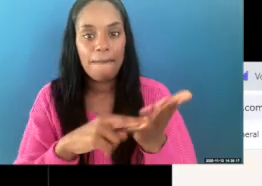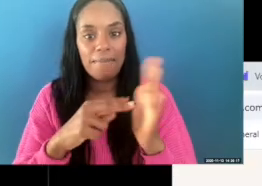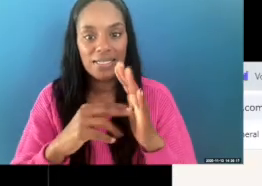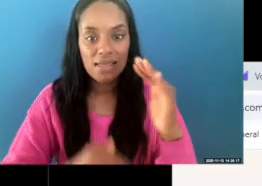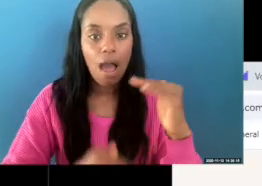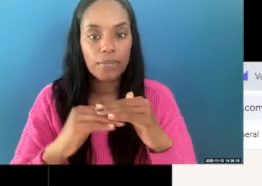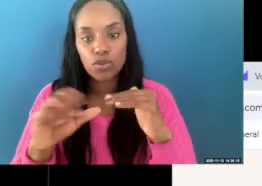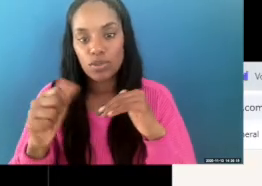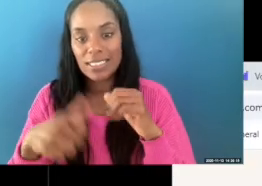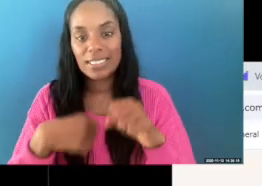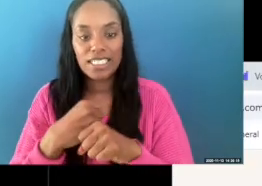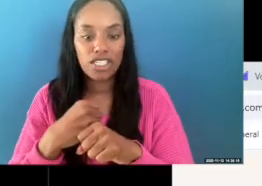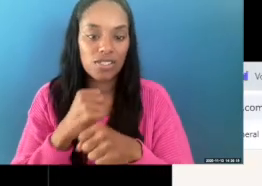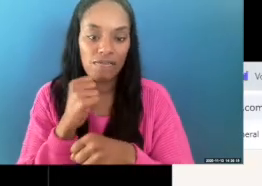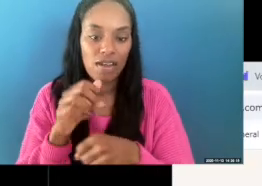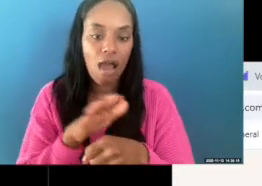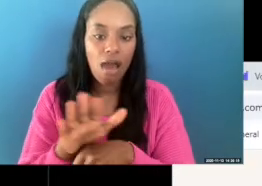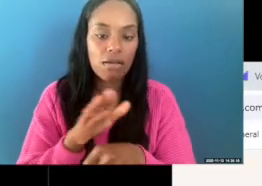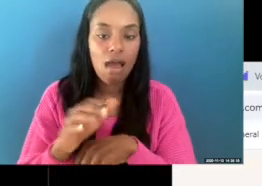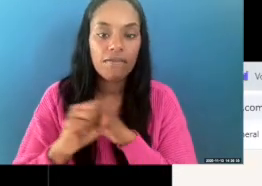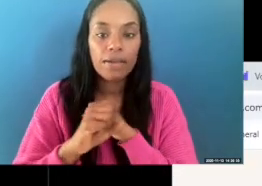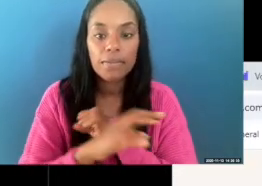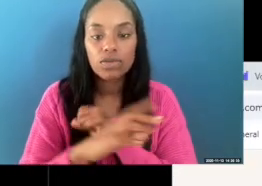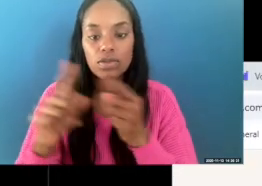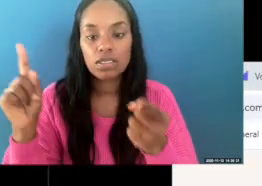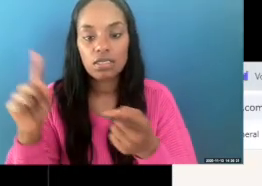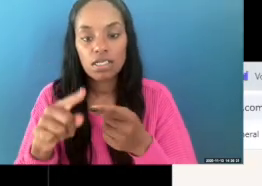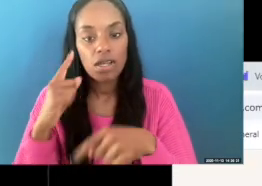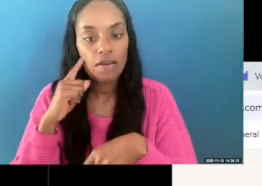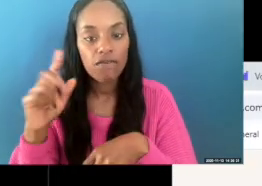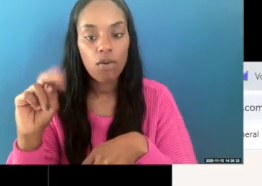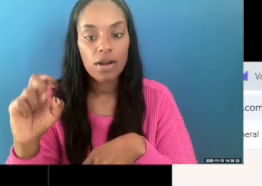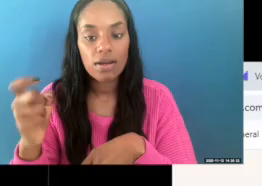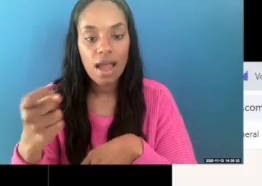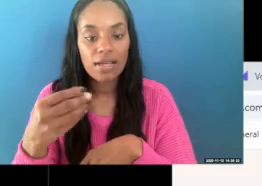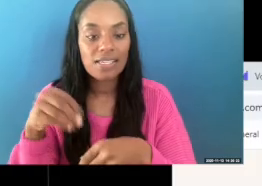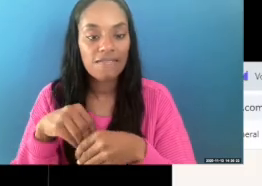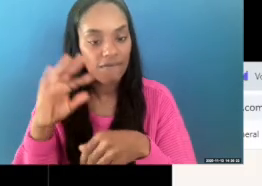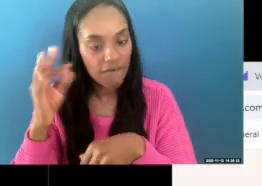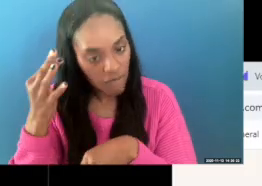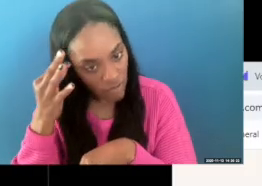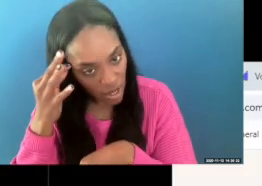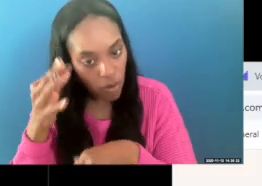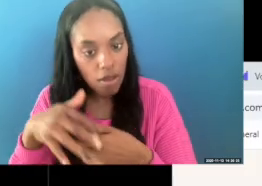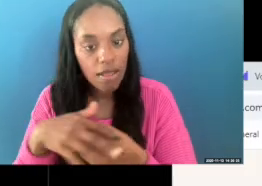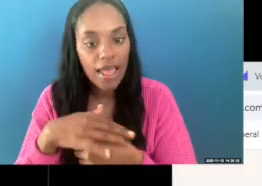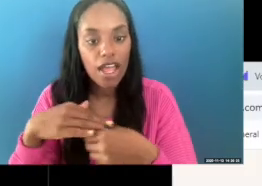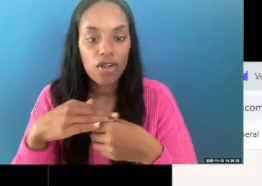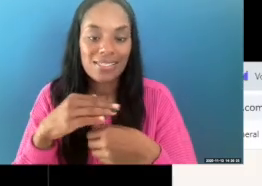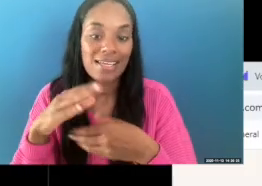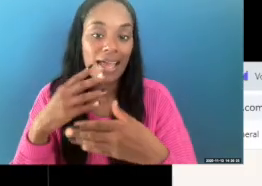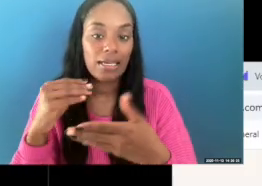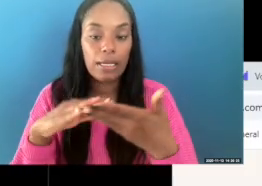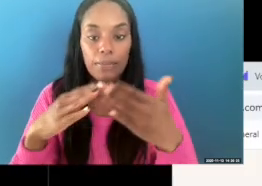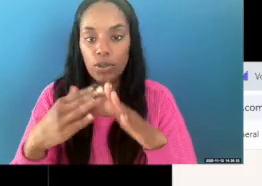And if those projections in years are accurate, and we believe it may be even longer than that, that's up